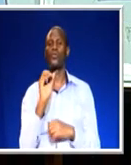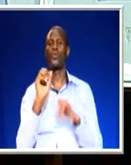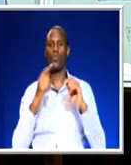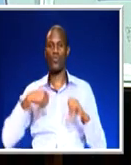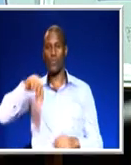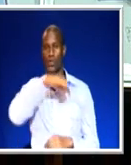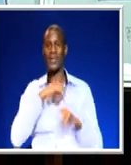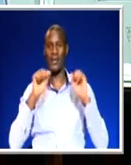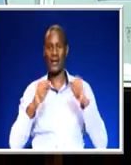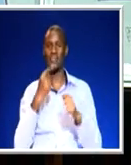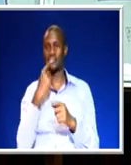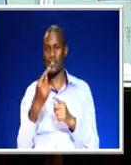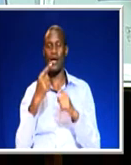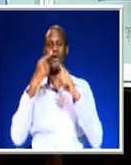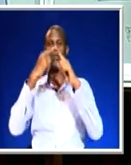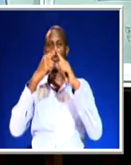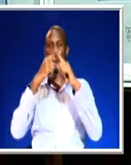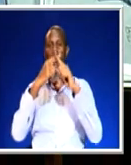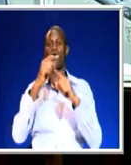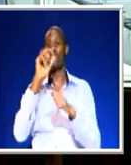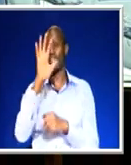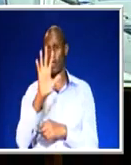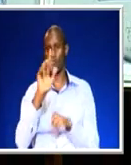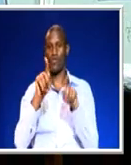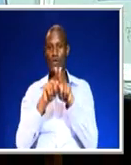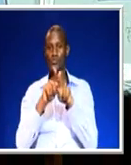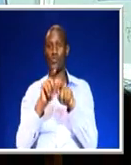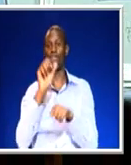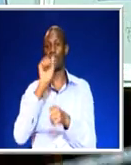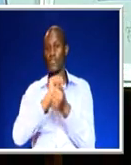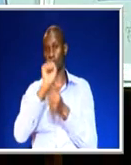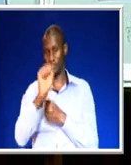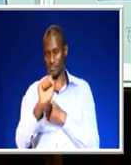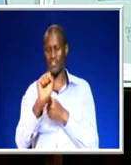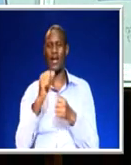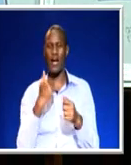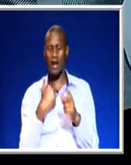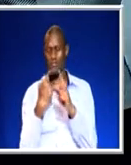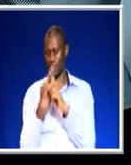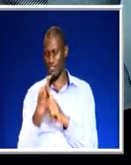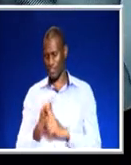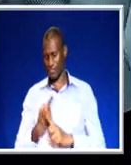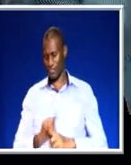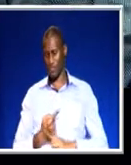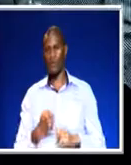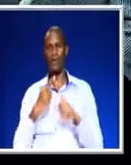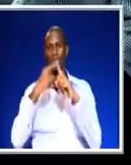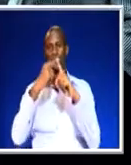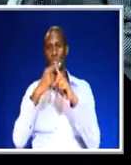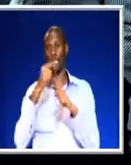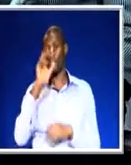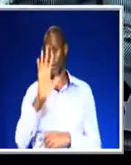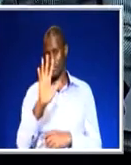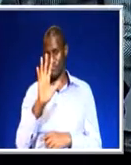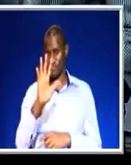say the multiple of 5 is also 15. There are many others multiple of 5.